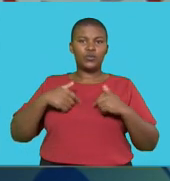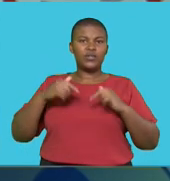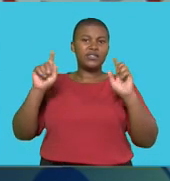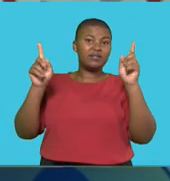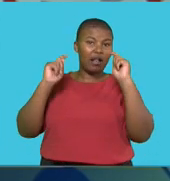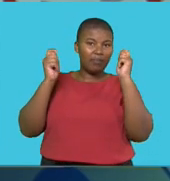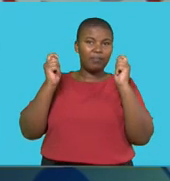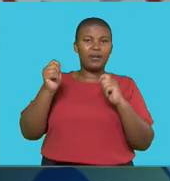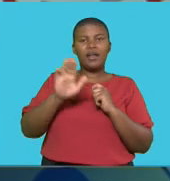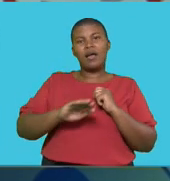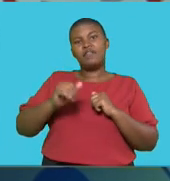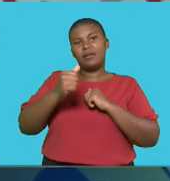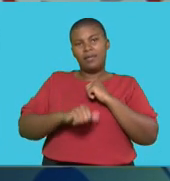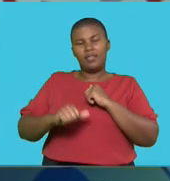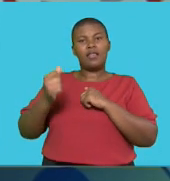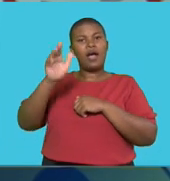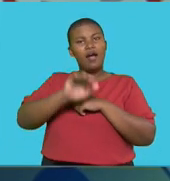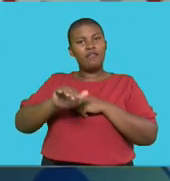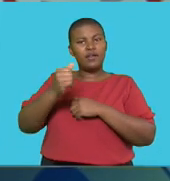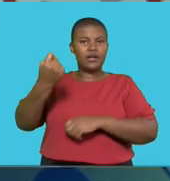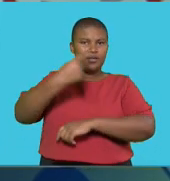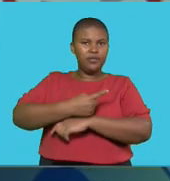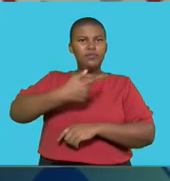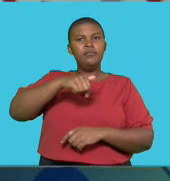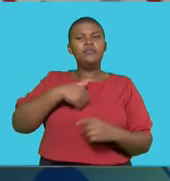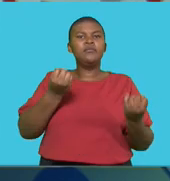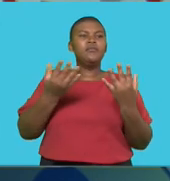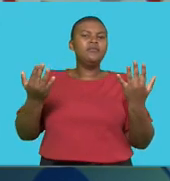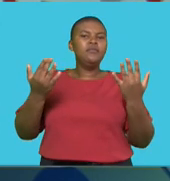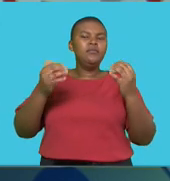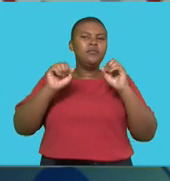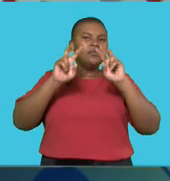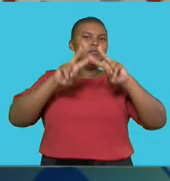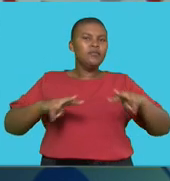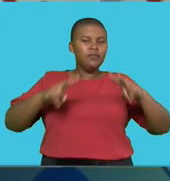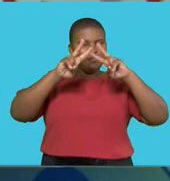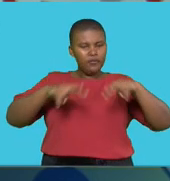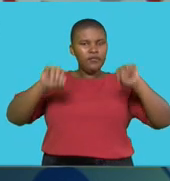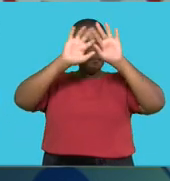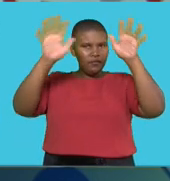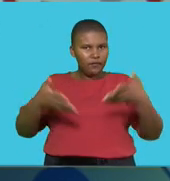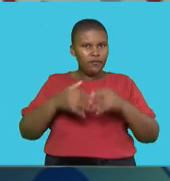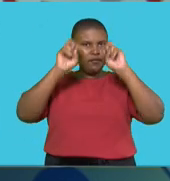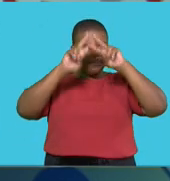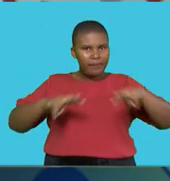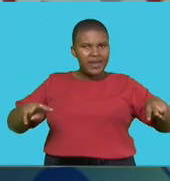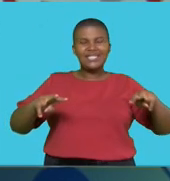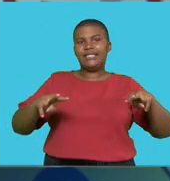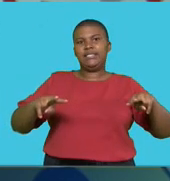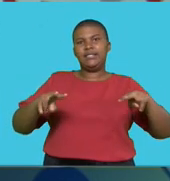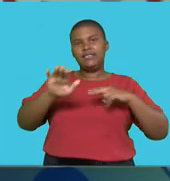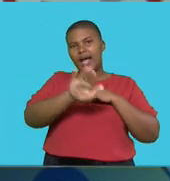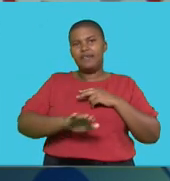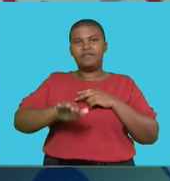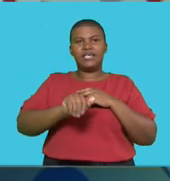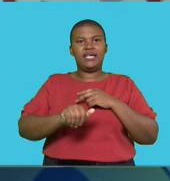Africa Day, and bringing peace. Peace in the world, peace on the continent. So